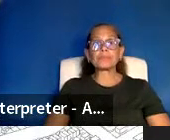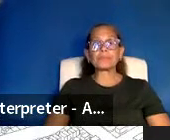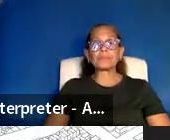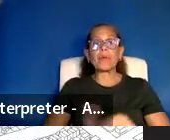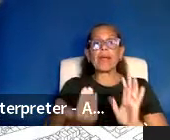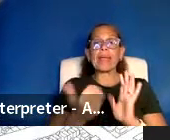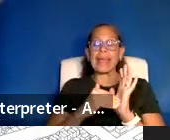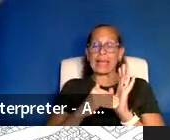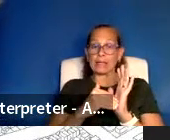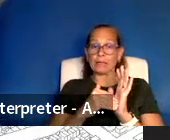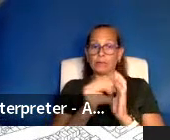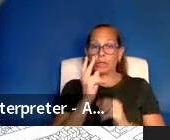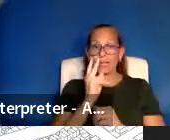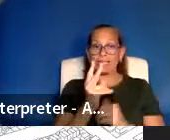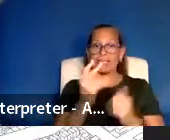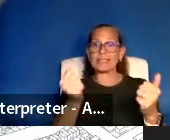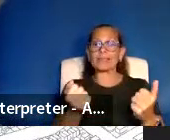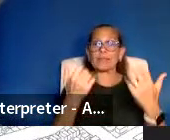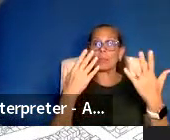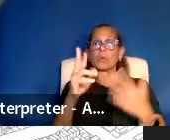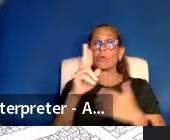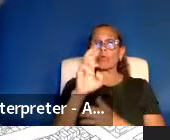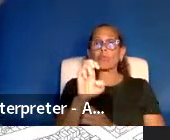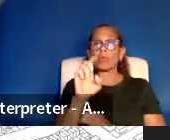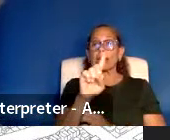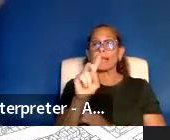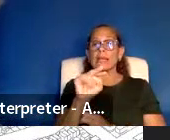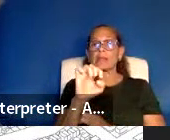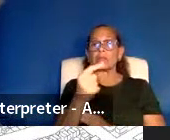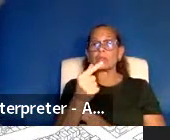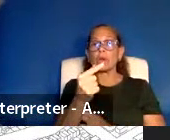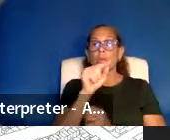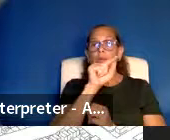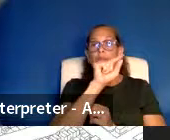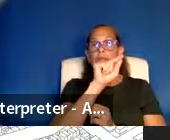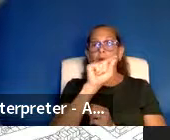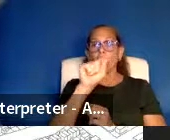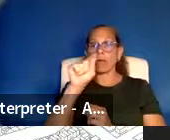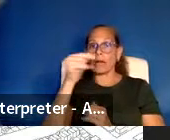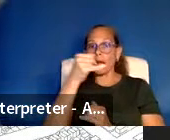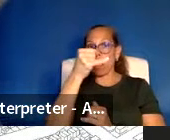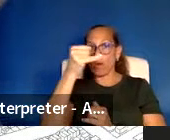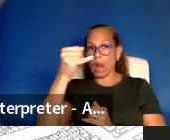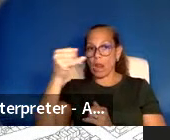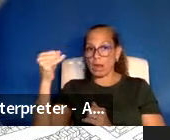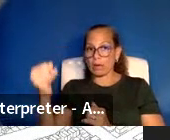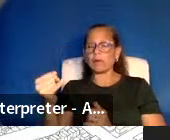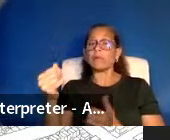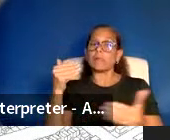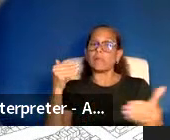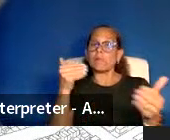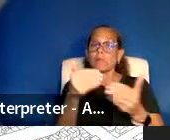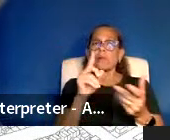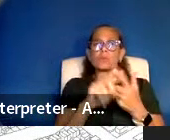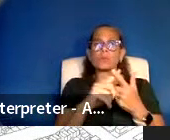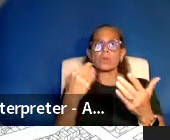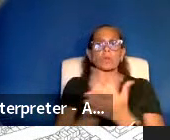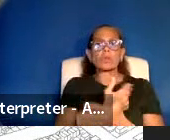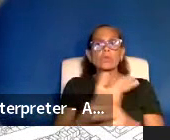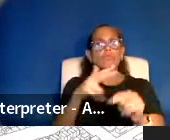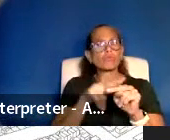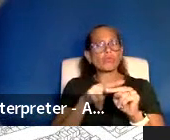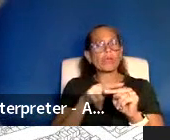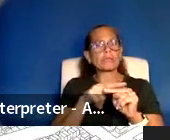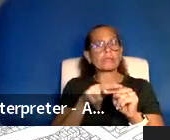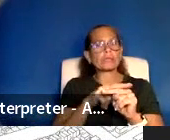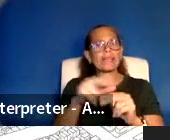Again, you can see the proposed rezoning area with the dotted outline. And as you can see, the rezoning area sticks pretty close to the new train station and